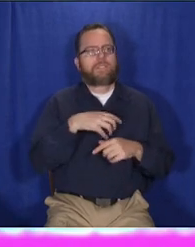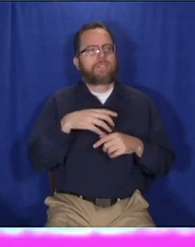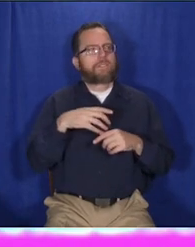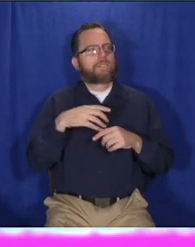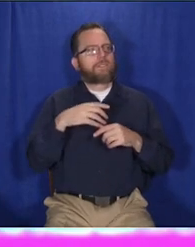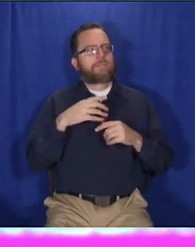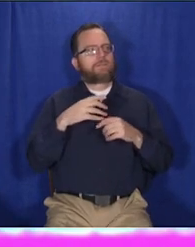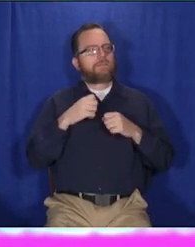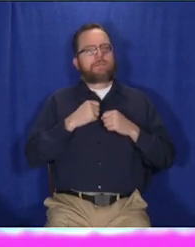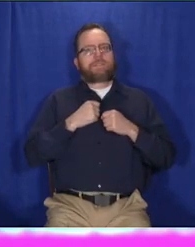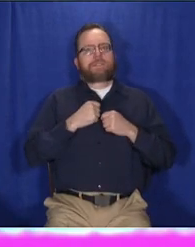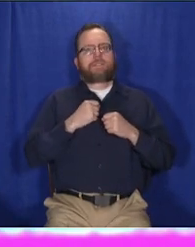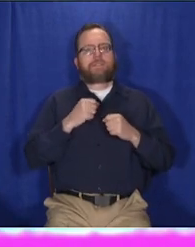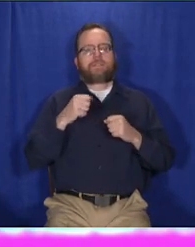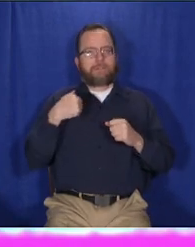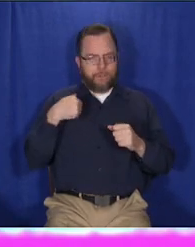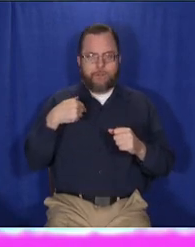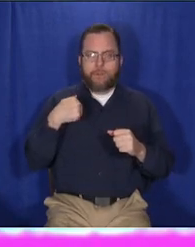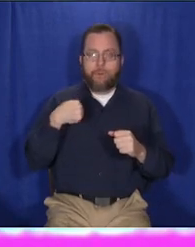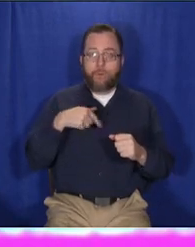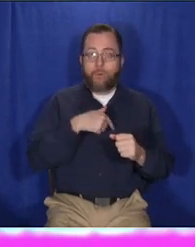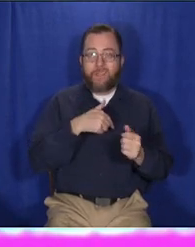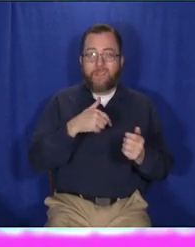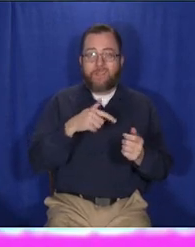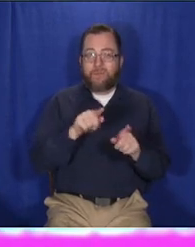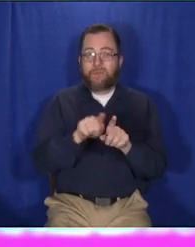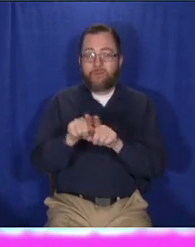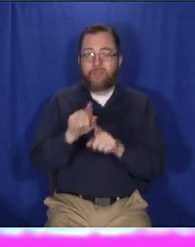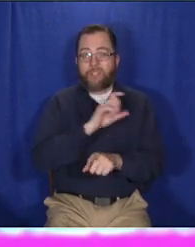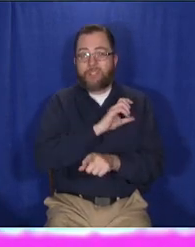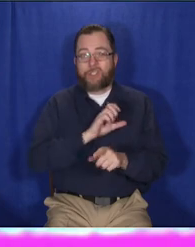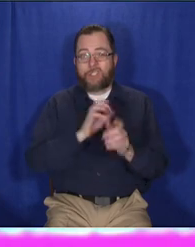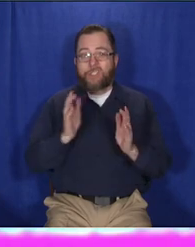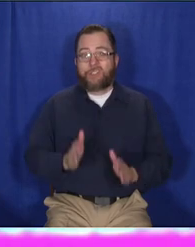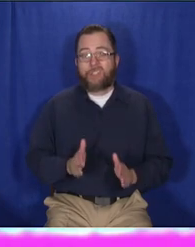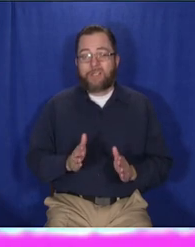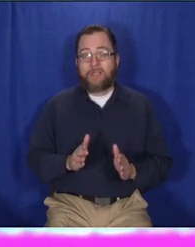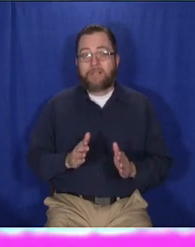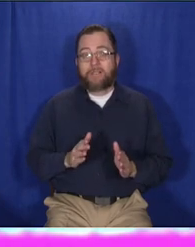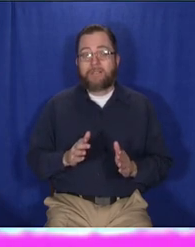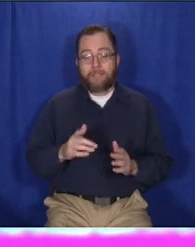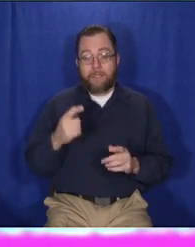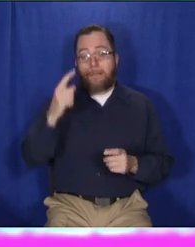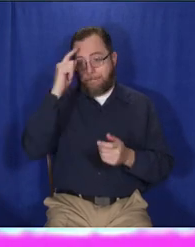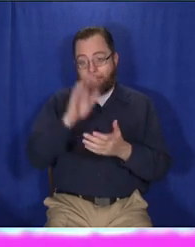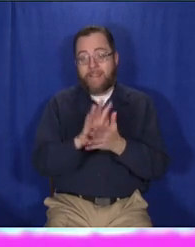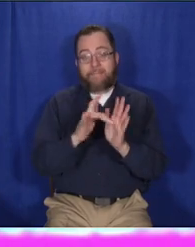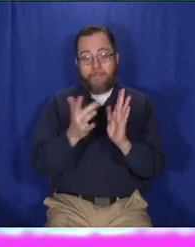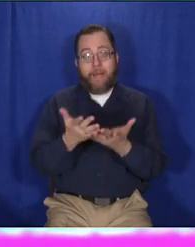sometimes we, even though we believe the Bible, we tend to drift toward clamping down,